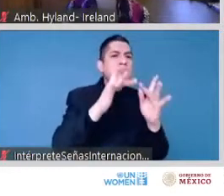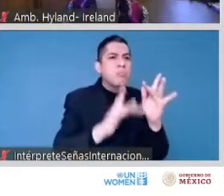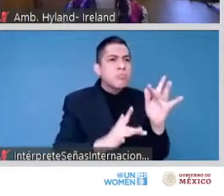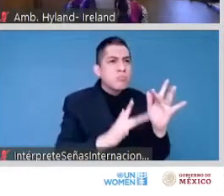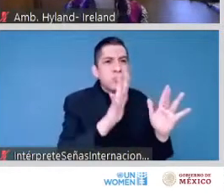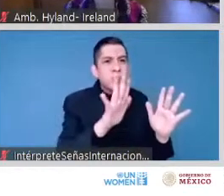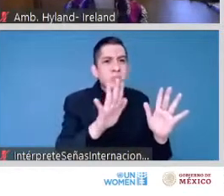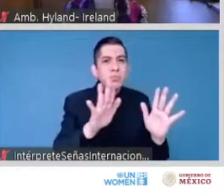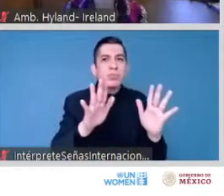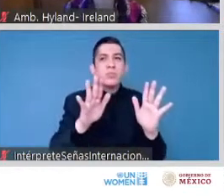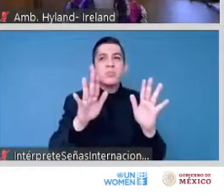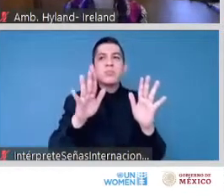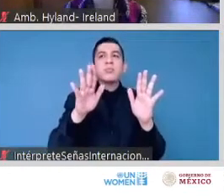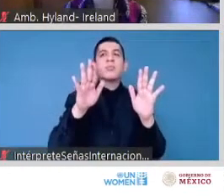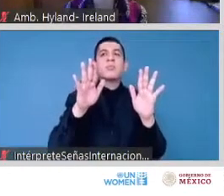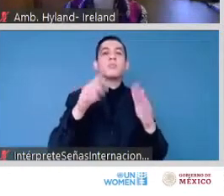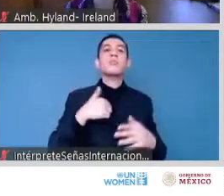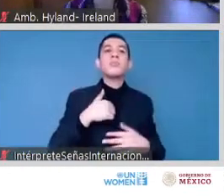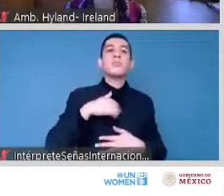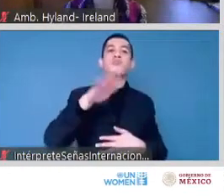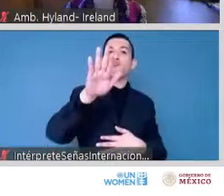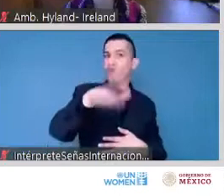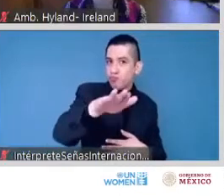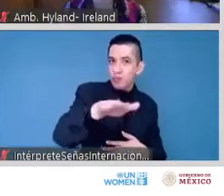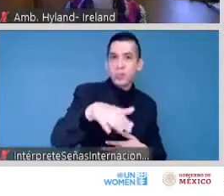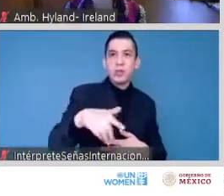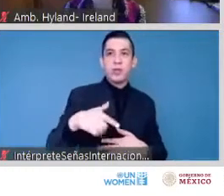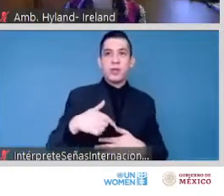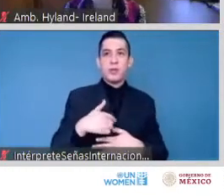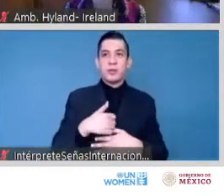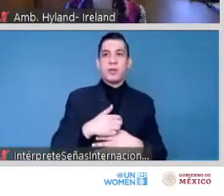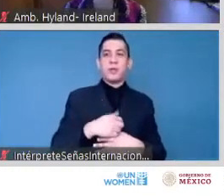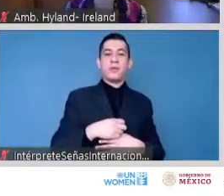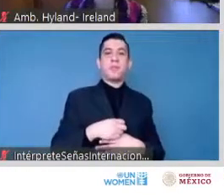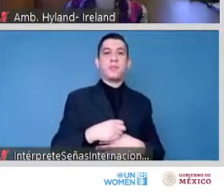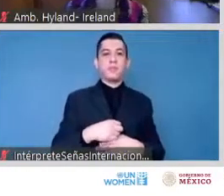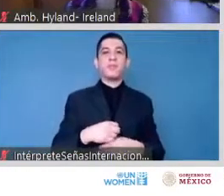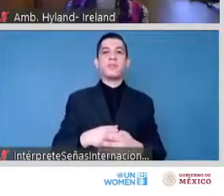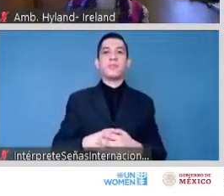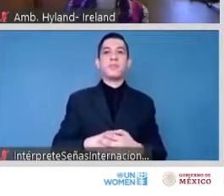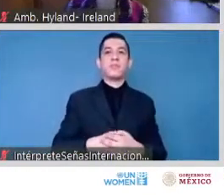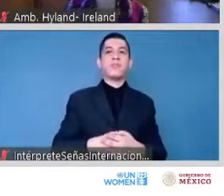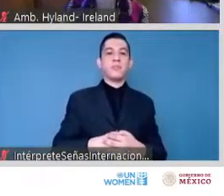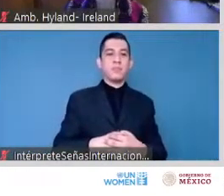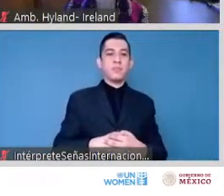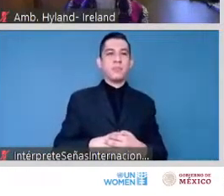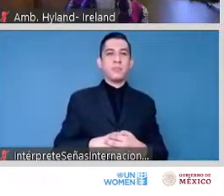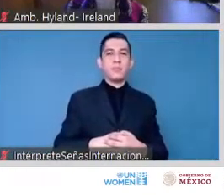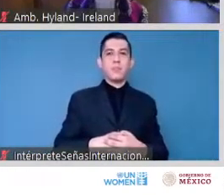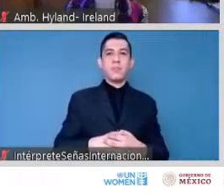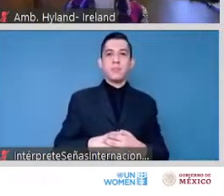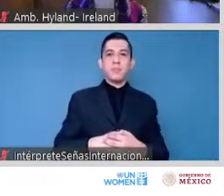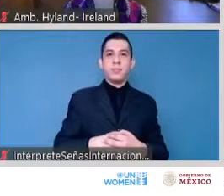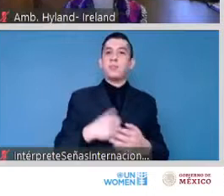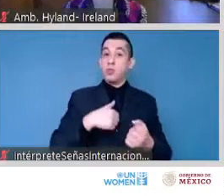make equality and humanitarian action much more real. Thank you. Thank you so much, May. And I'm actually going to use one of the questions that we do